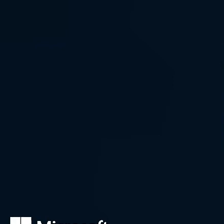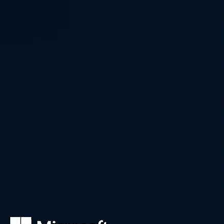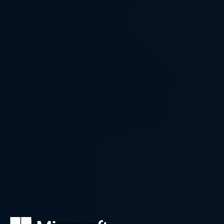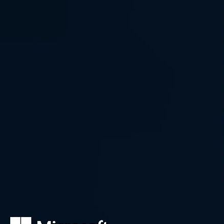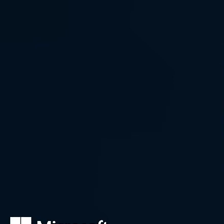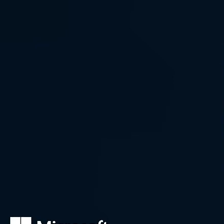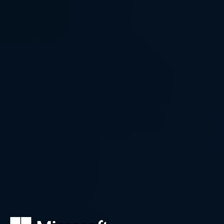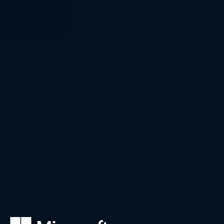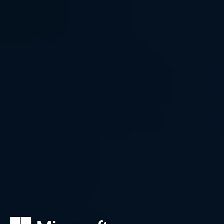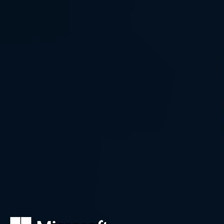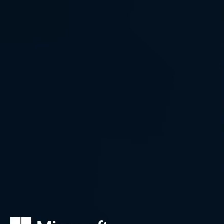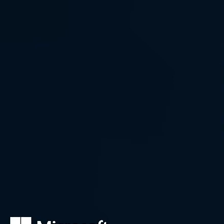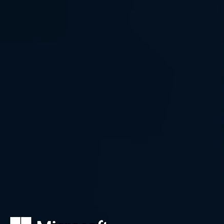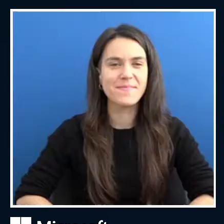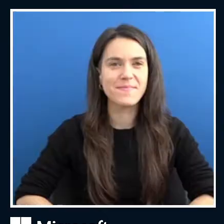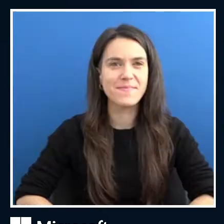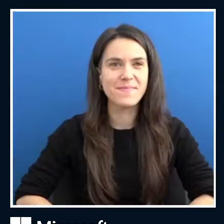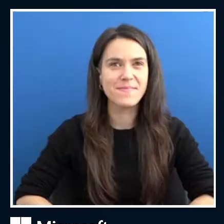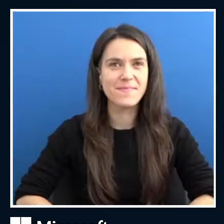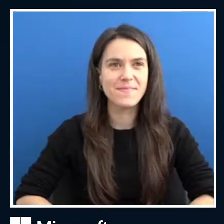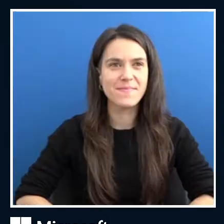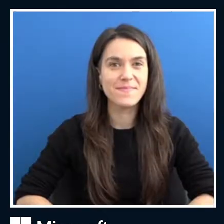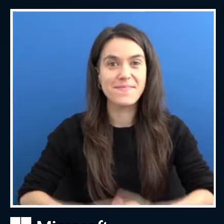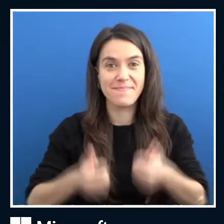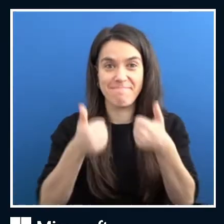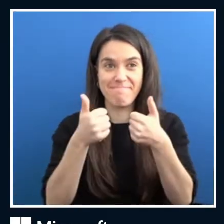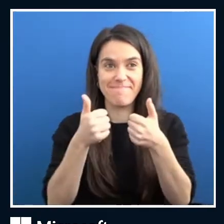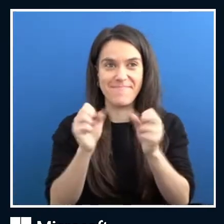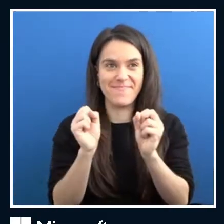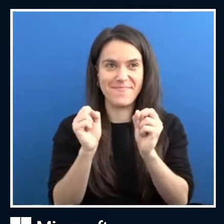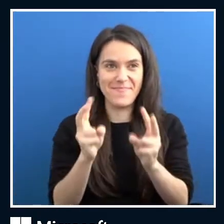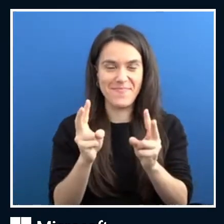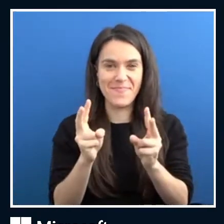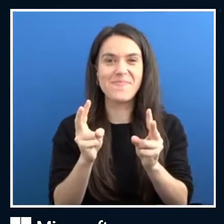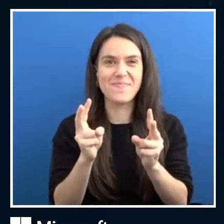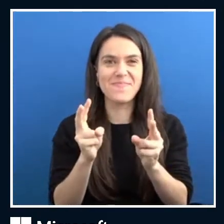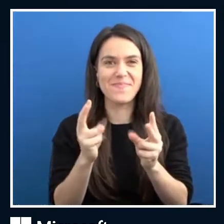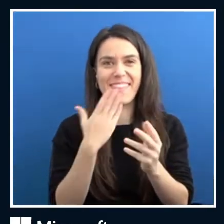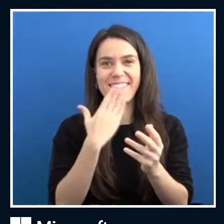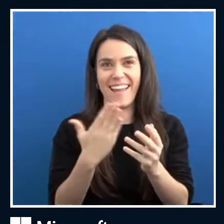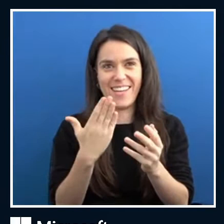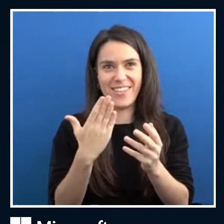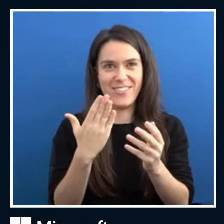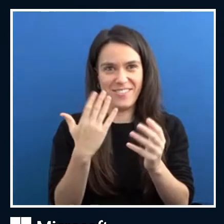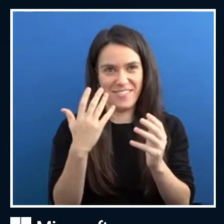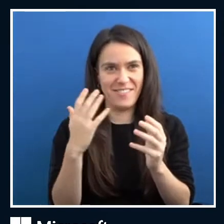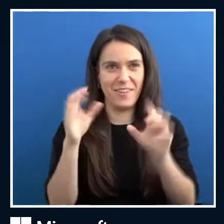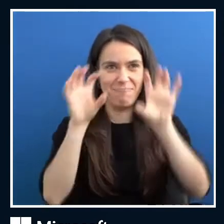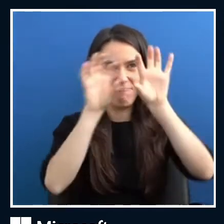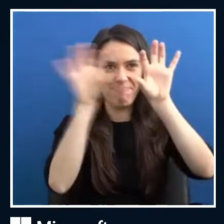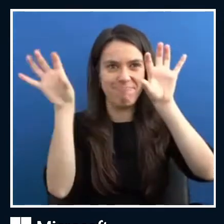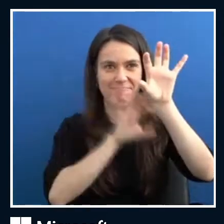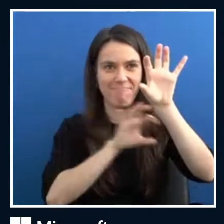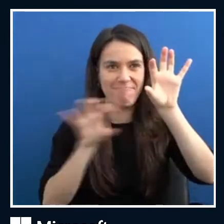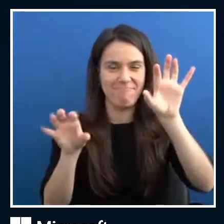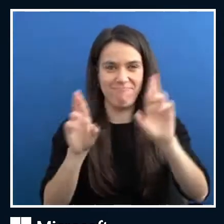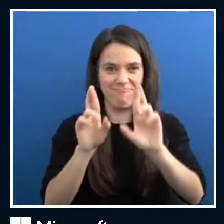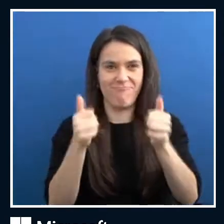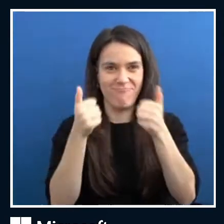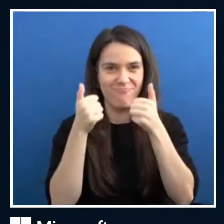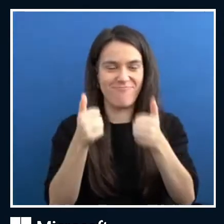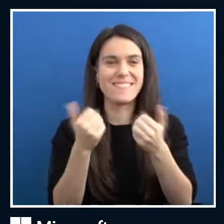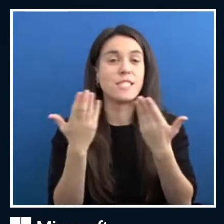Okay, excellent. Thank you so much for joining me for this panel. So today what we want to